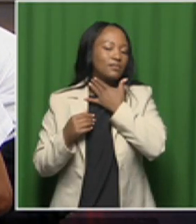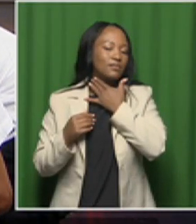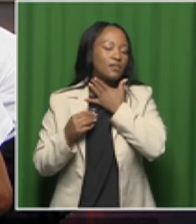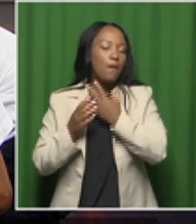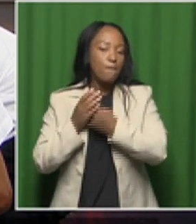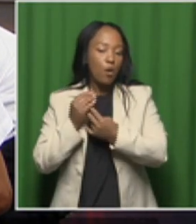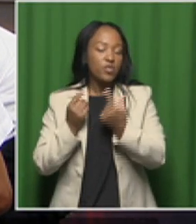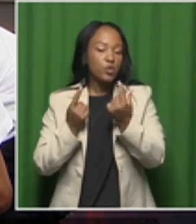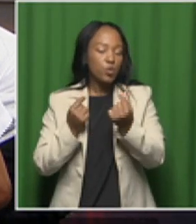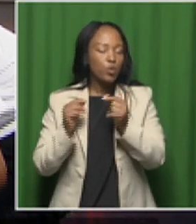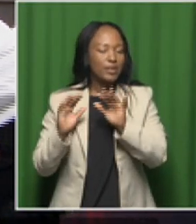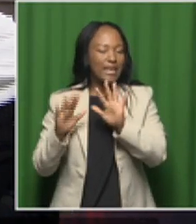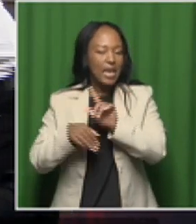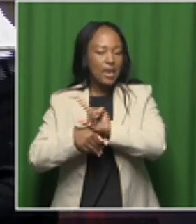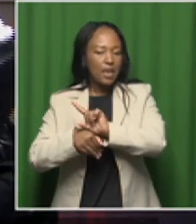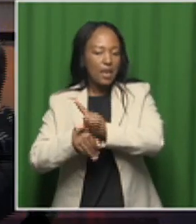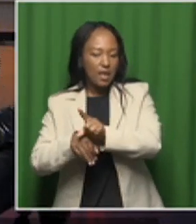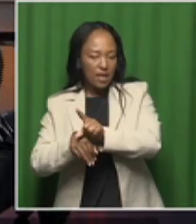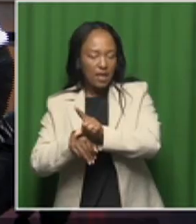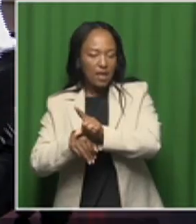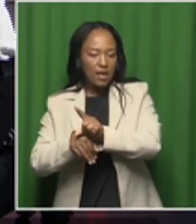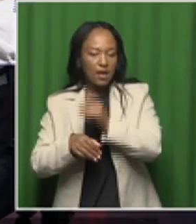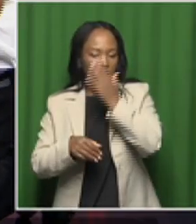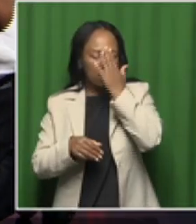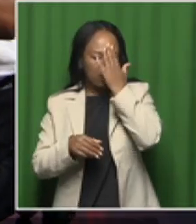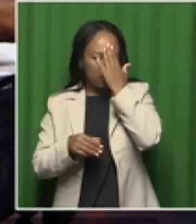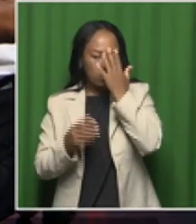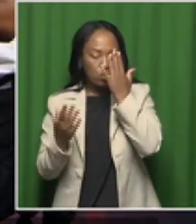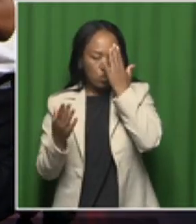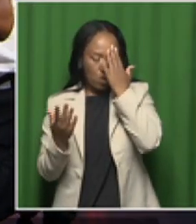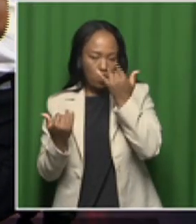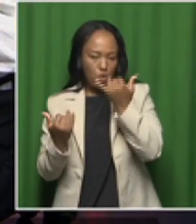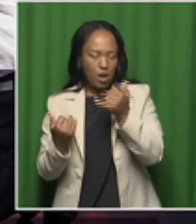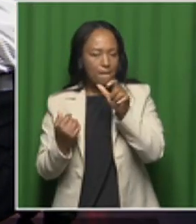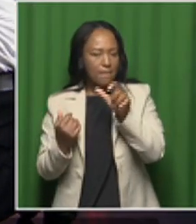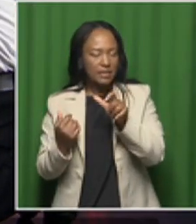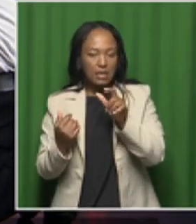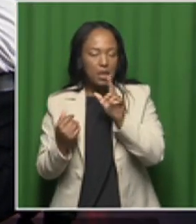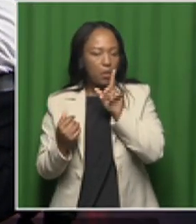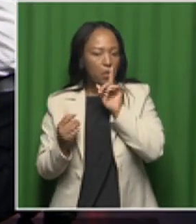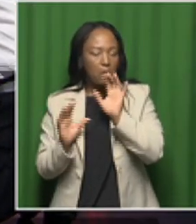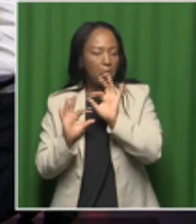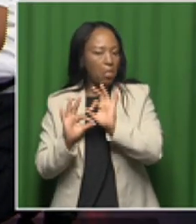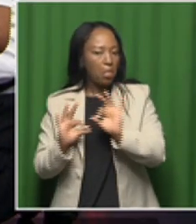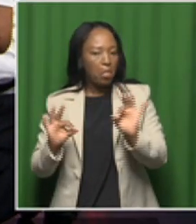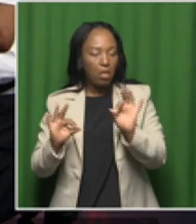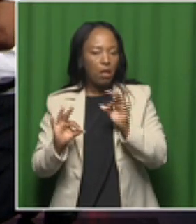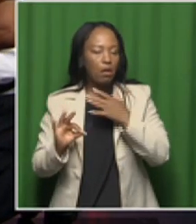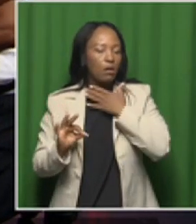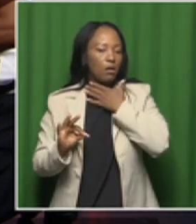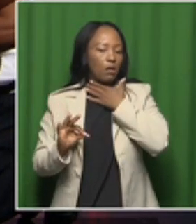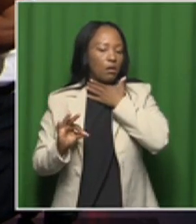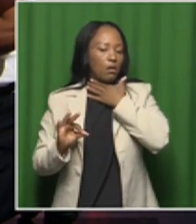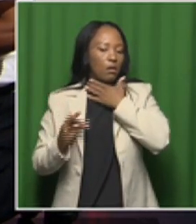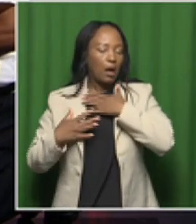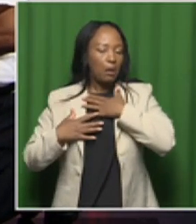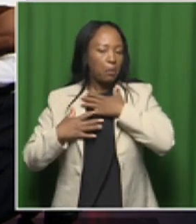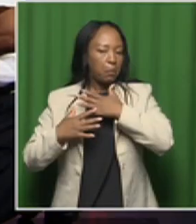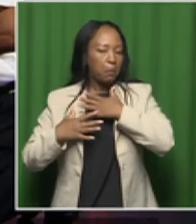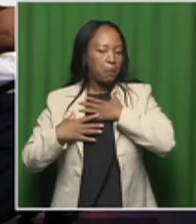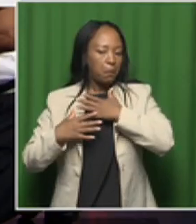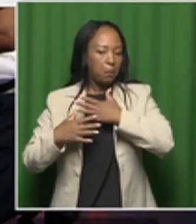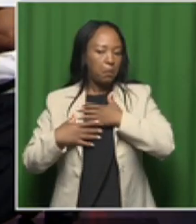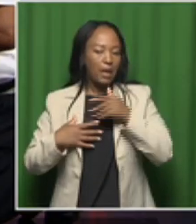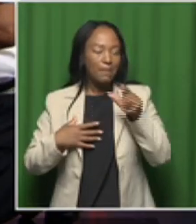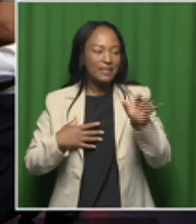should take about 10 seconds. Now you know patient is unresponsive, no pulse, no breathing. I can then ask somebody to